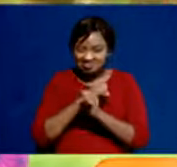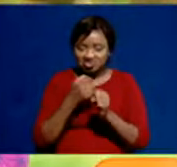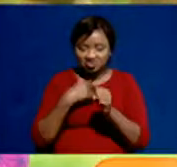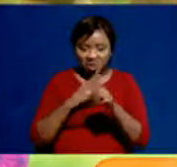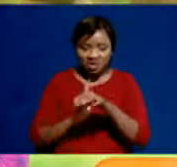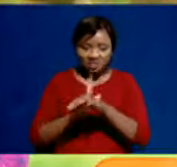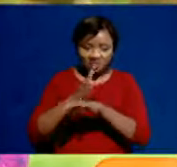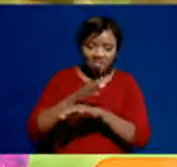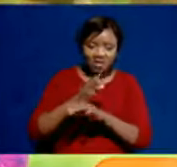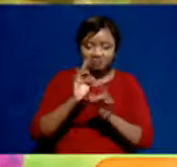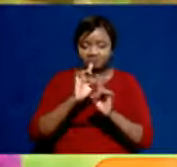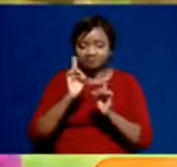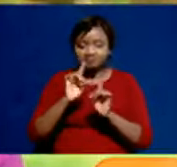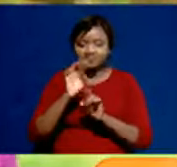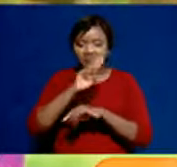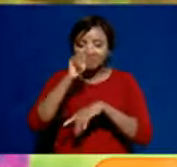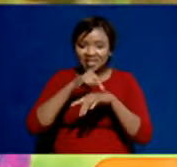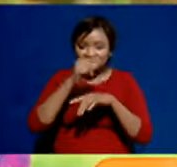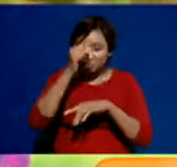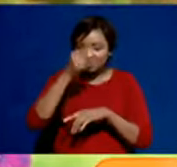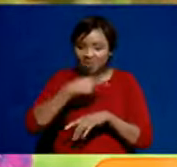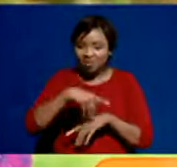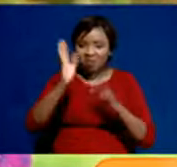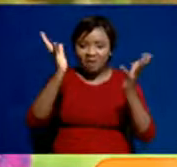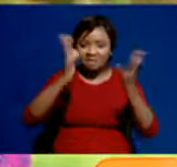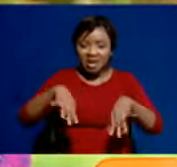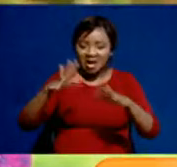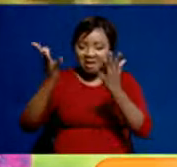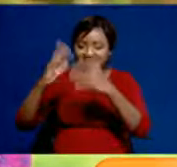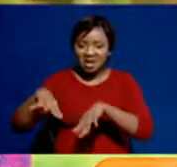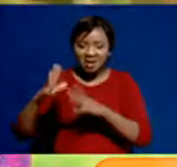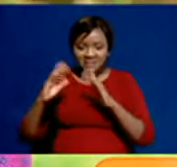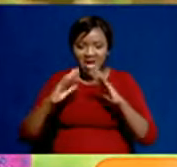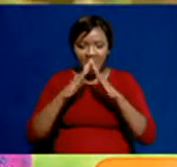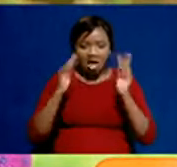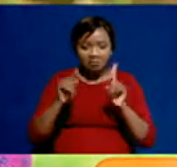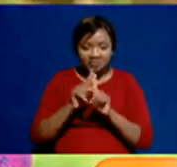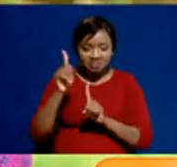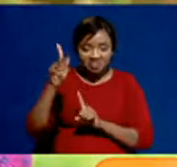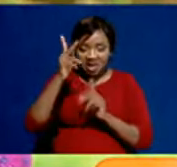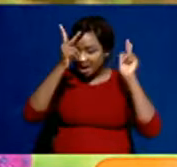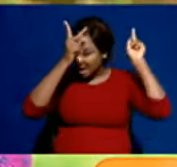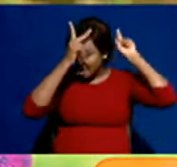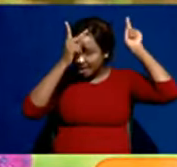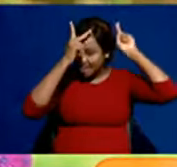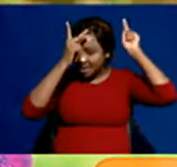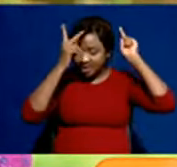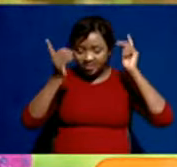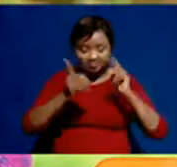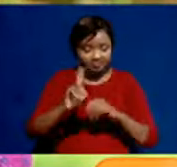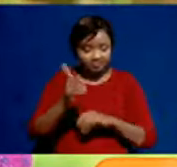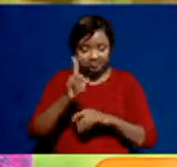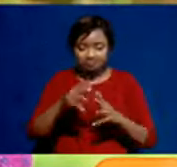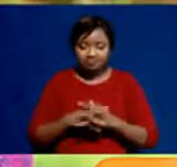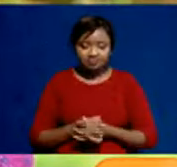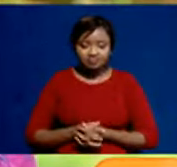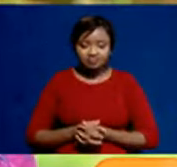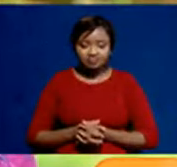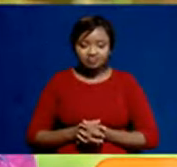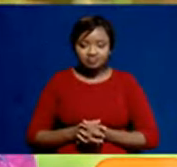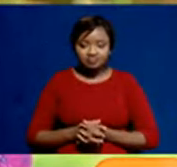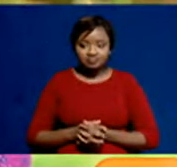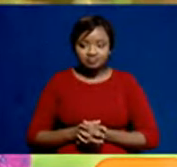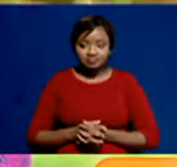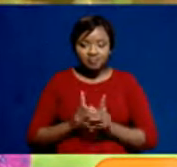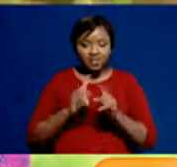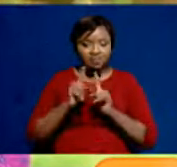where the national government goes demolishing houses like happens in Kakamega to do affordable housing. Why is